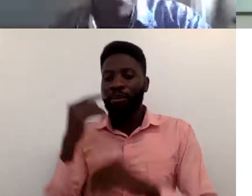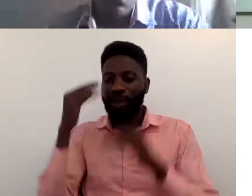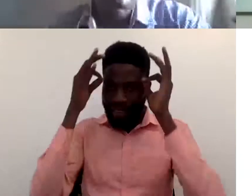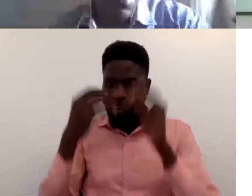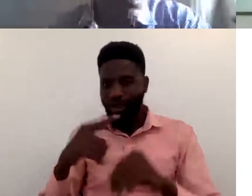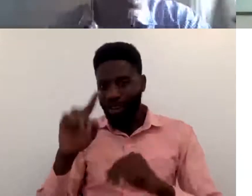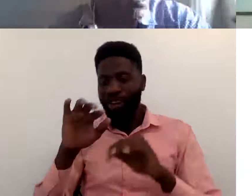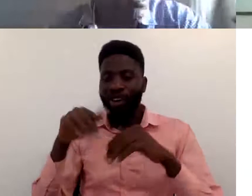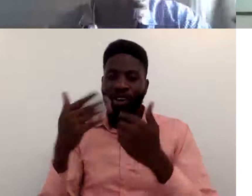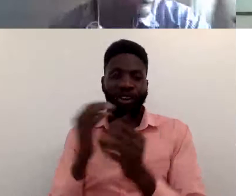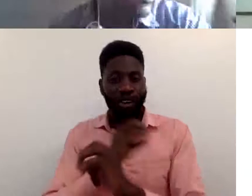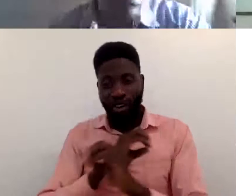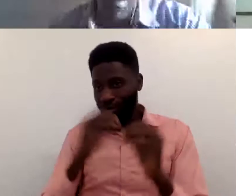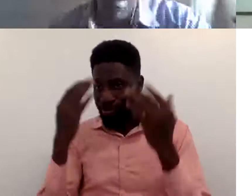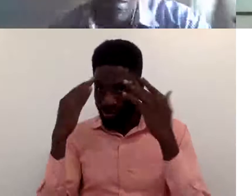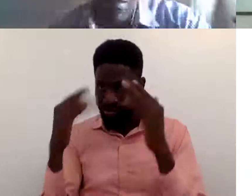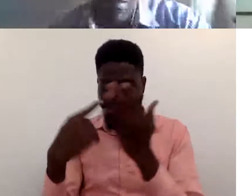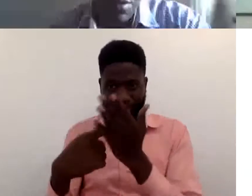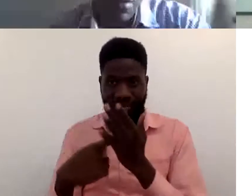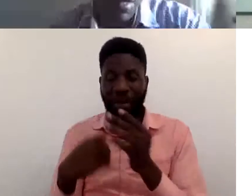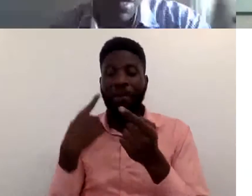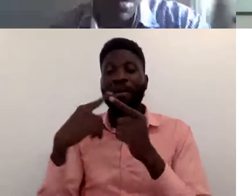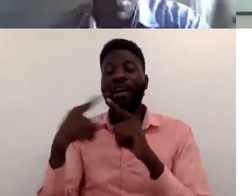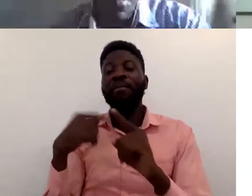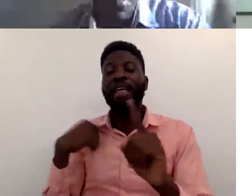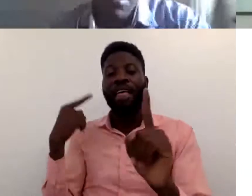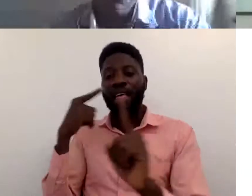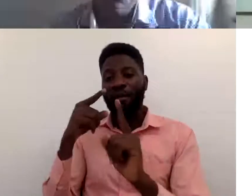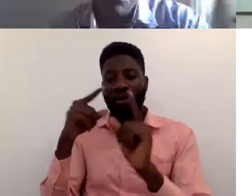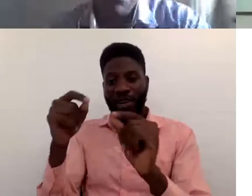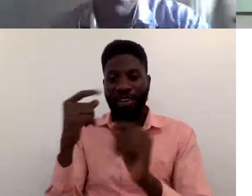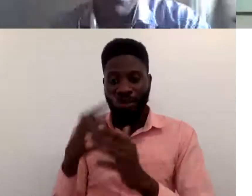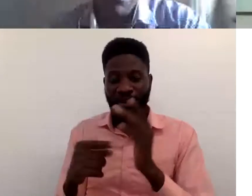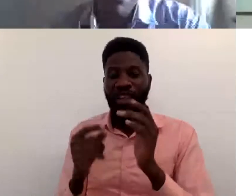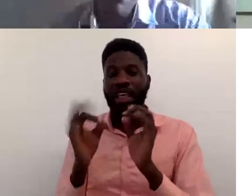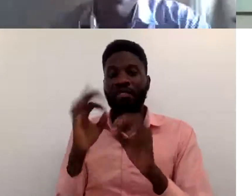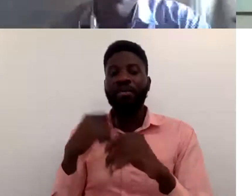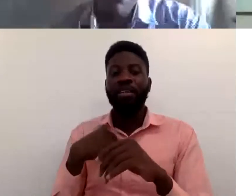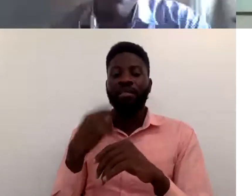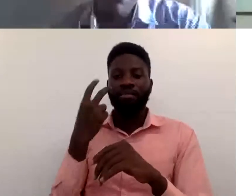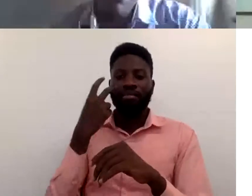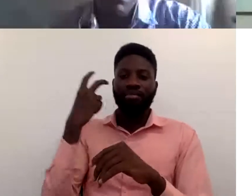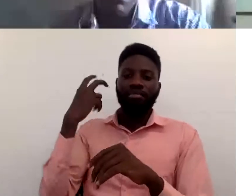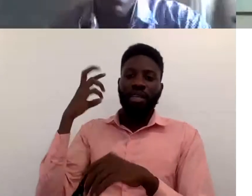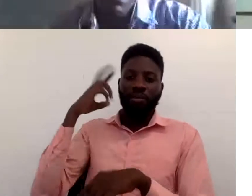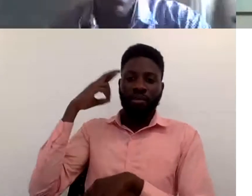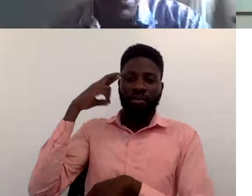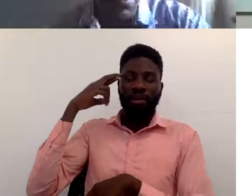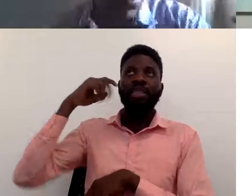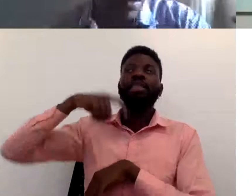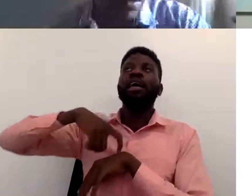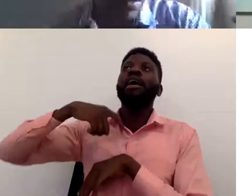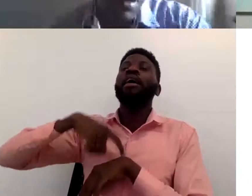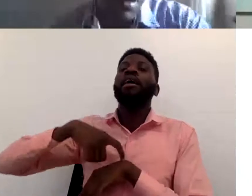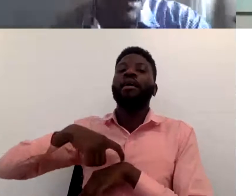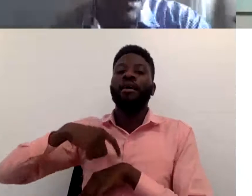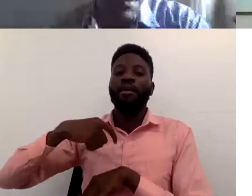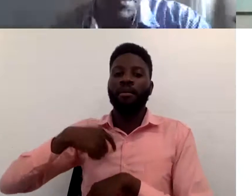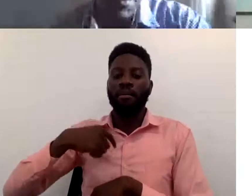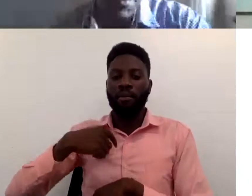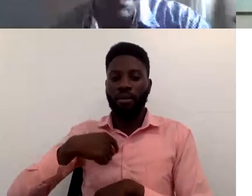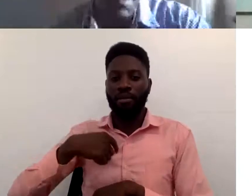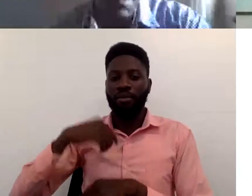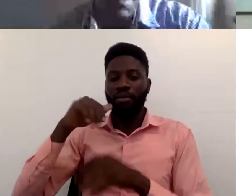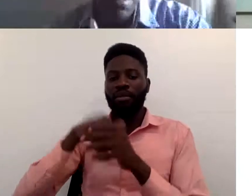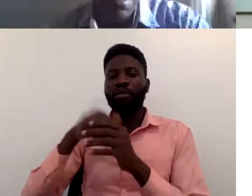what the message I'm trying to pass across is, especially if I reflect at the point when I left university about